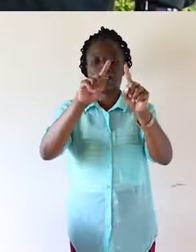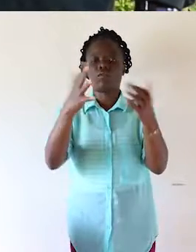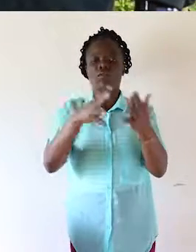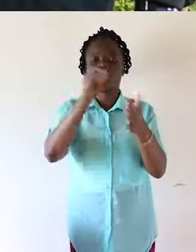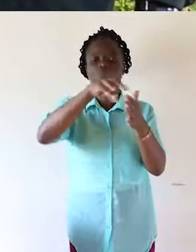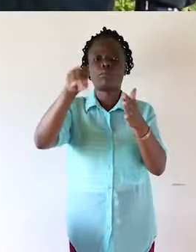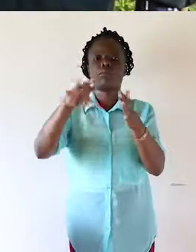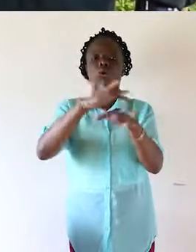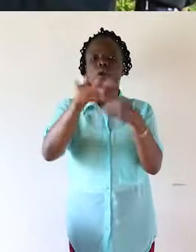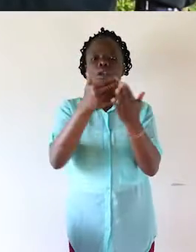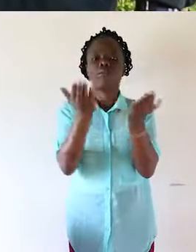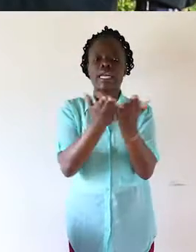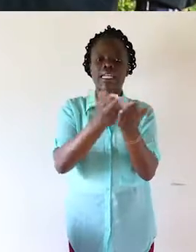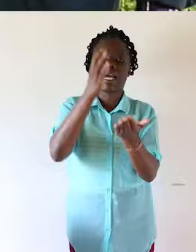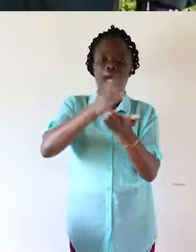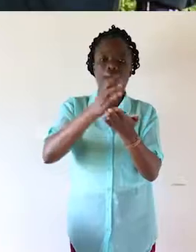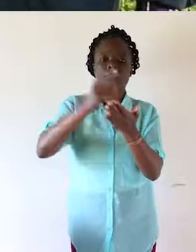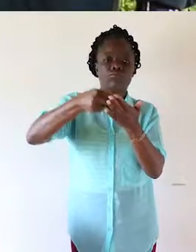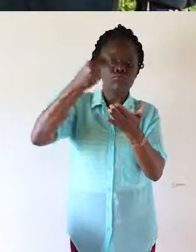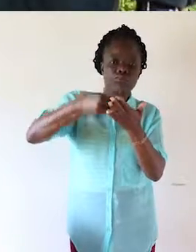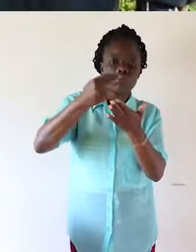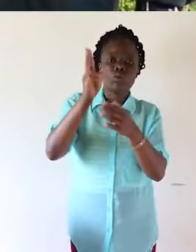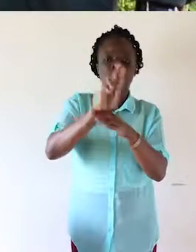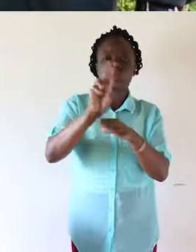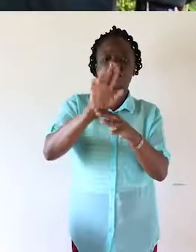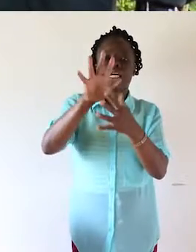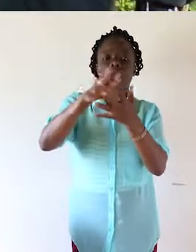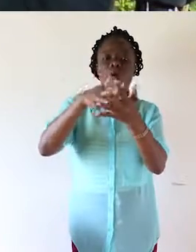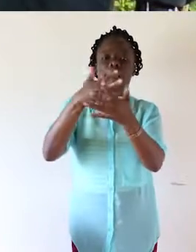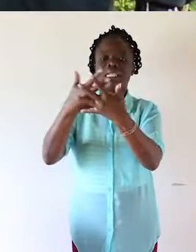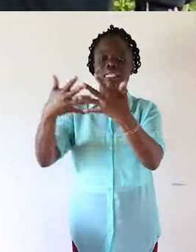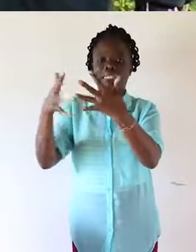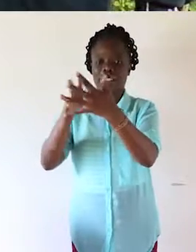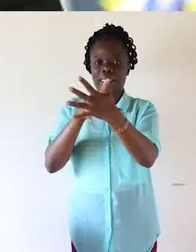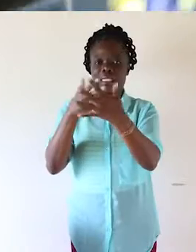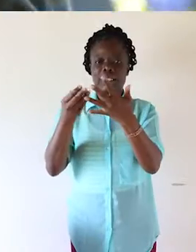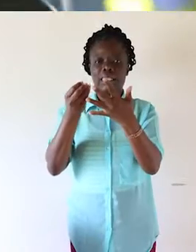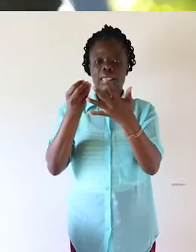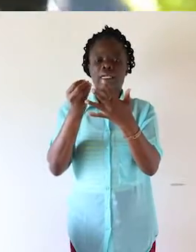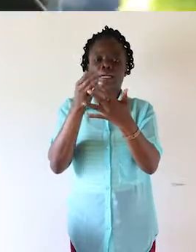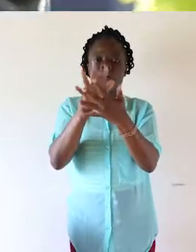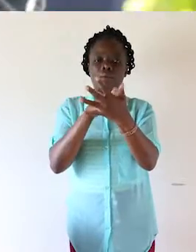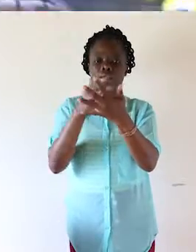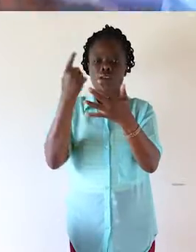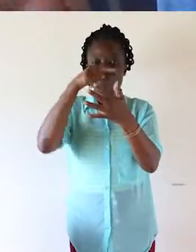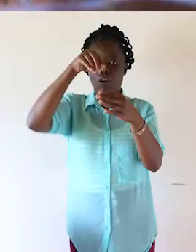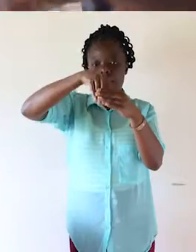shall put the cutlery, we are going to use wire mesh of thinner